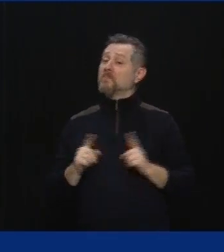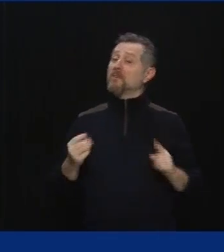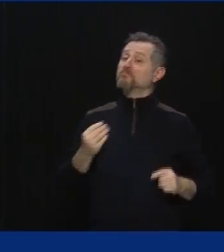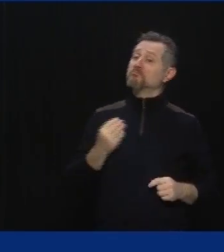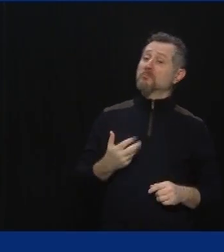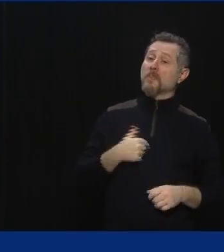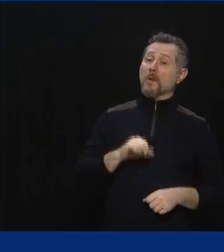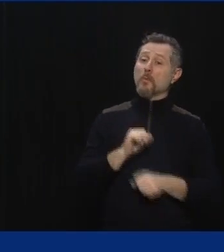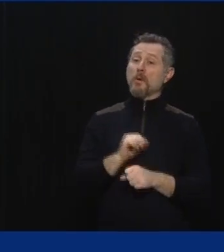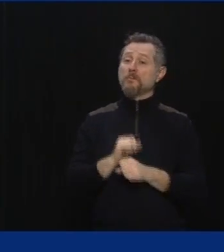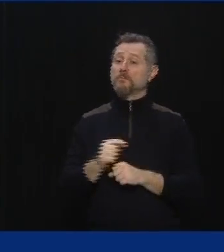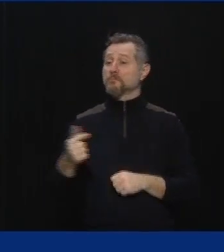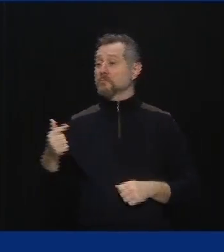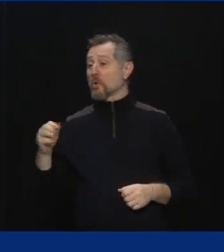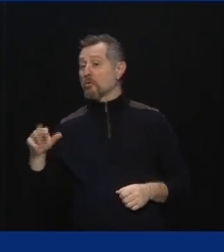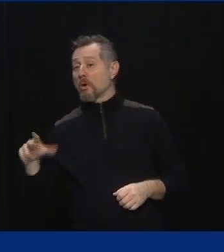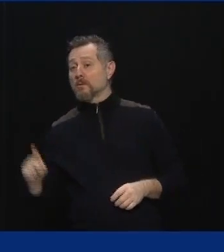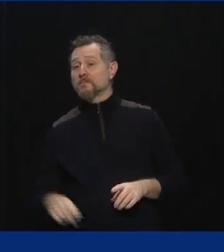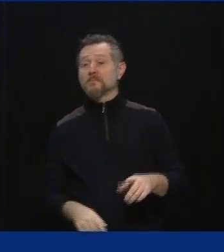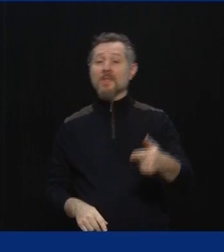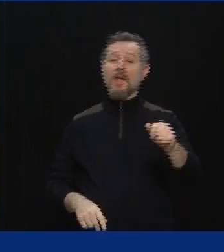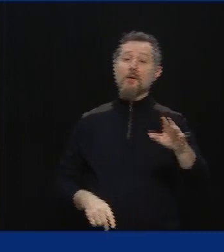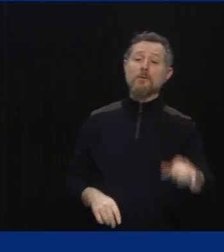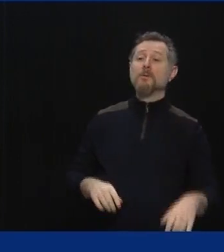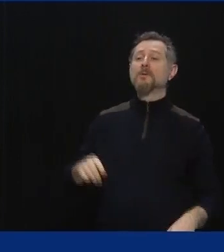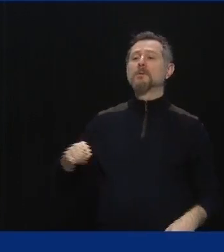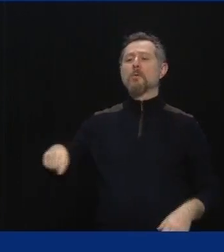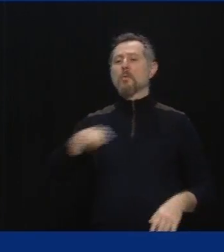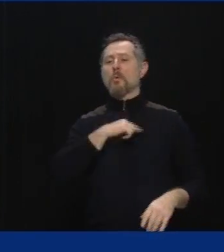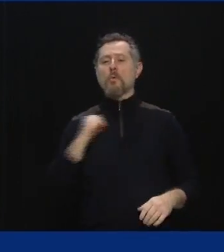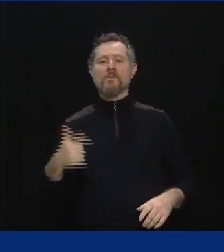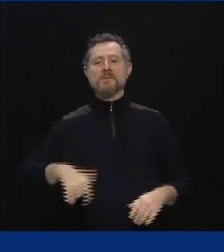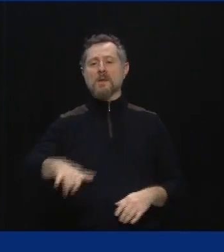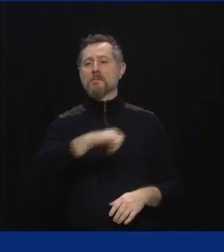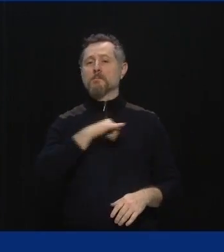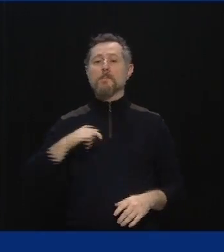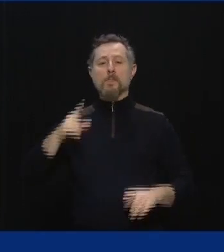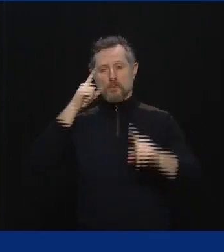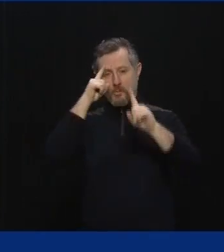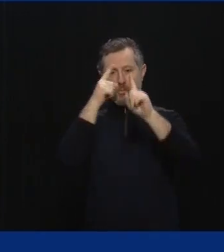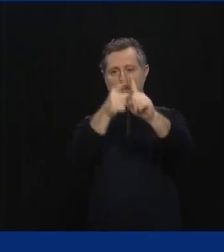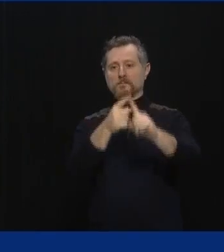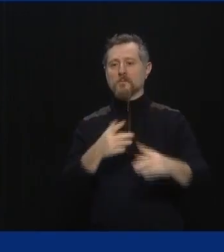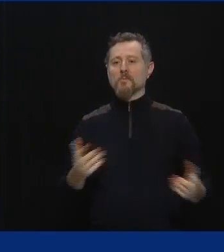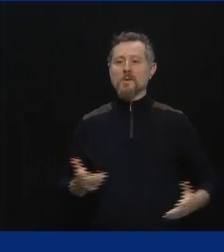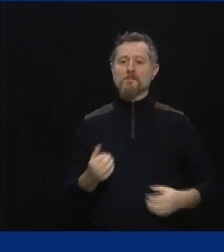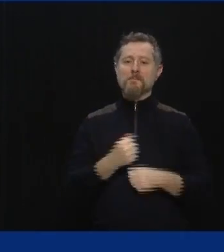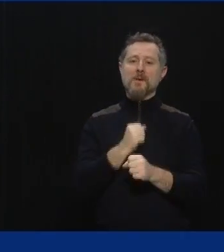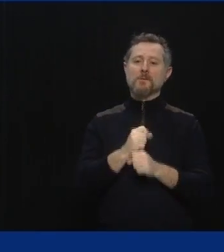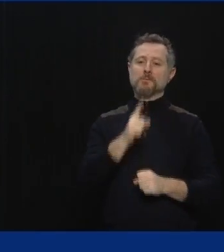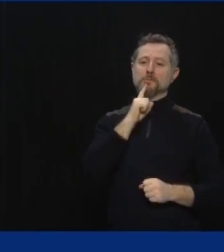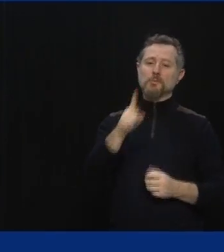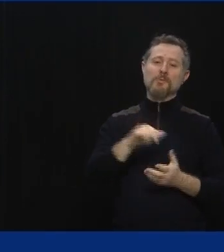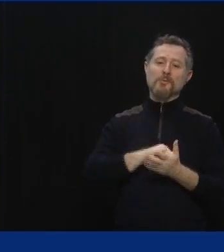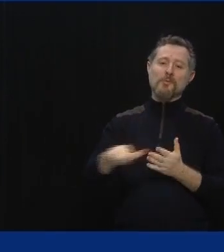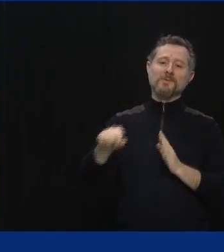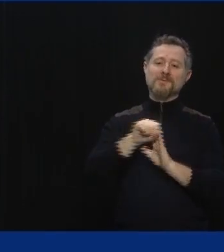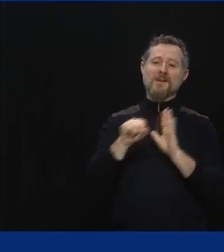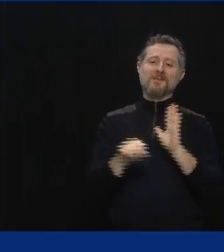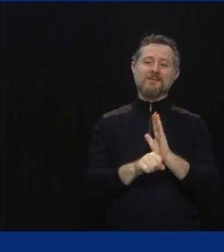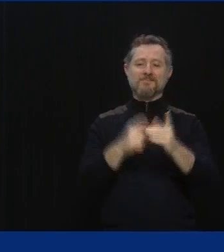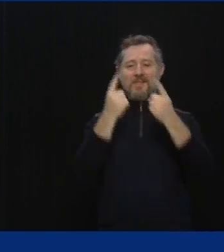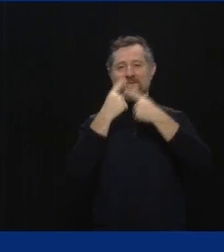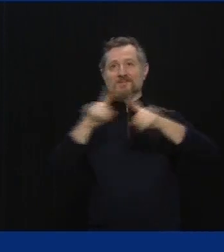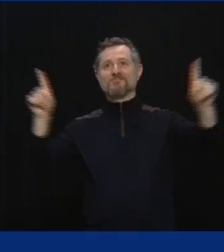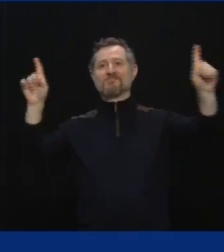to Gary, we all have one interest at heart, and that's to make sure that New York State is a better place, that